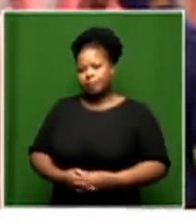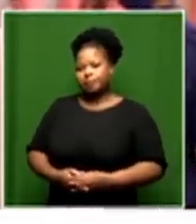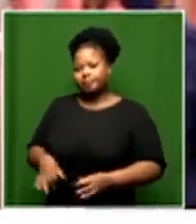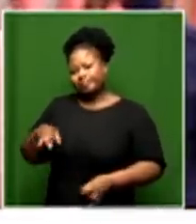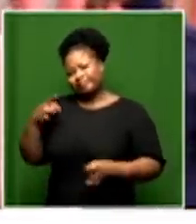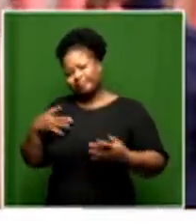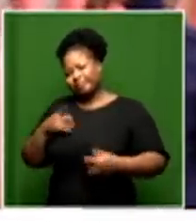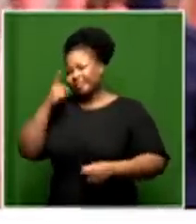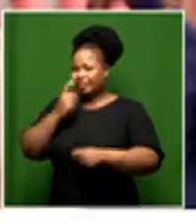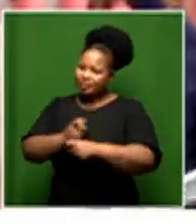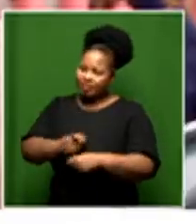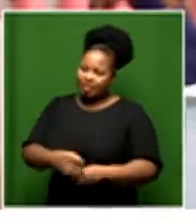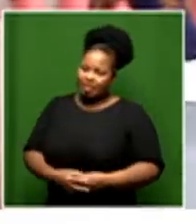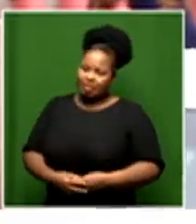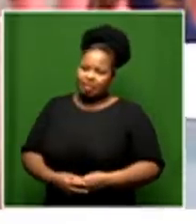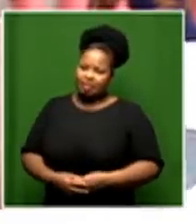Sometimes it's very difficult to